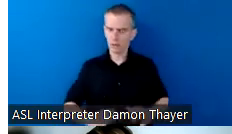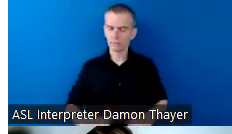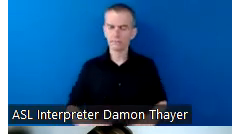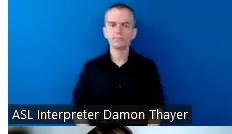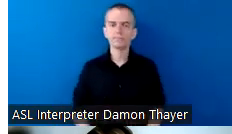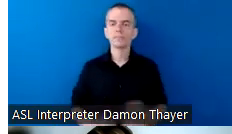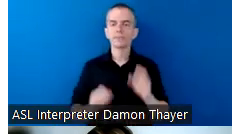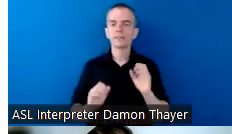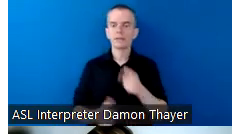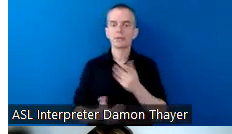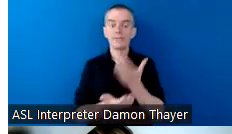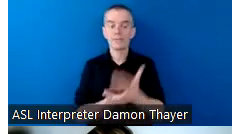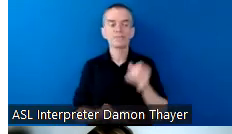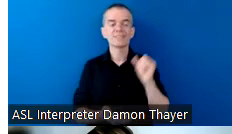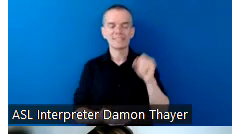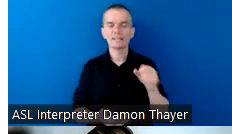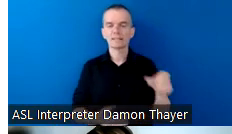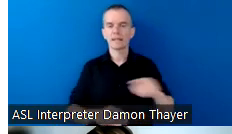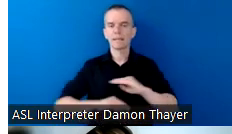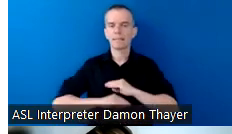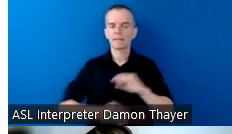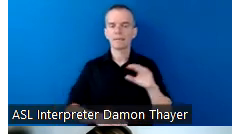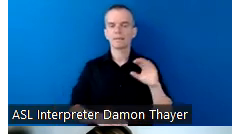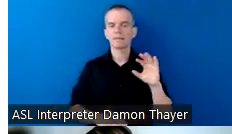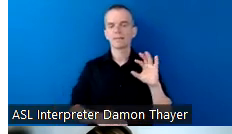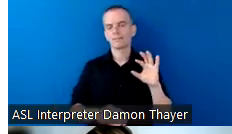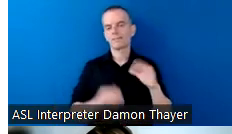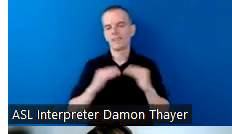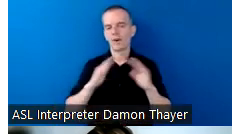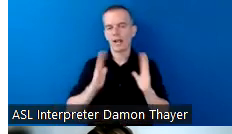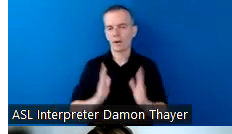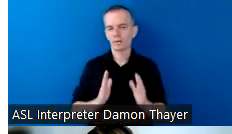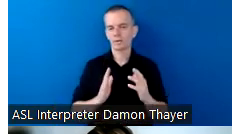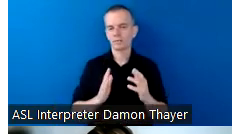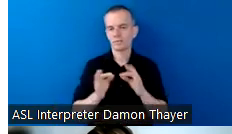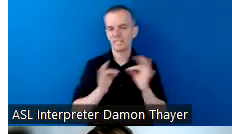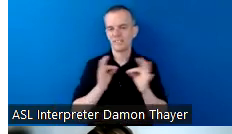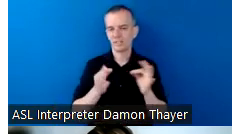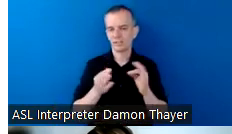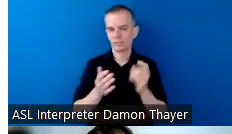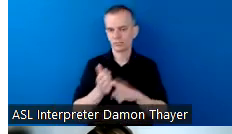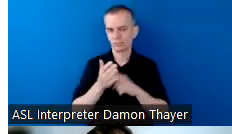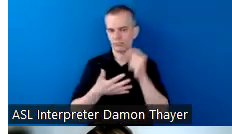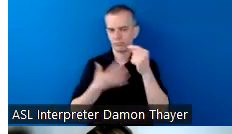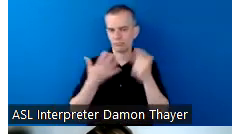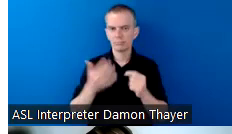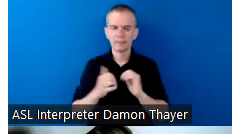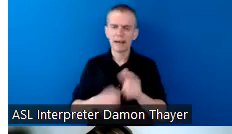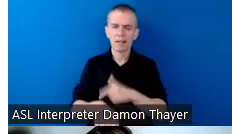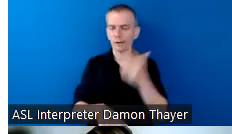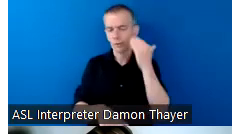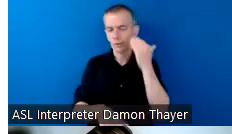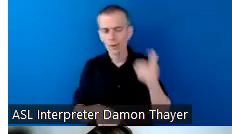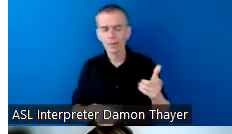you verify that they meet the Fair Housing definition of disability through however long you've met them? You know, like maybe it's the